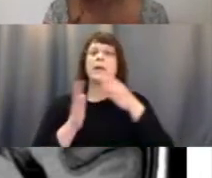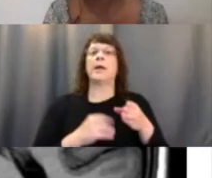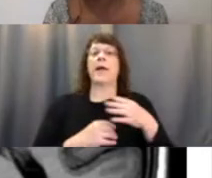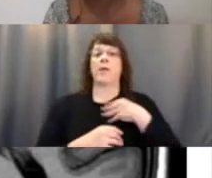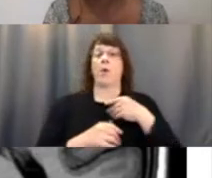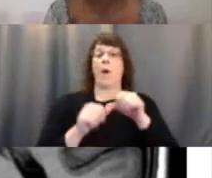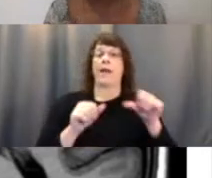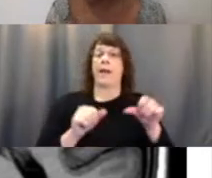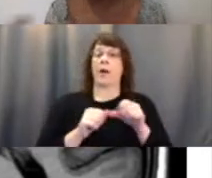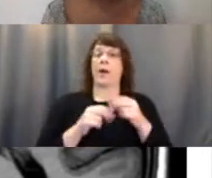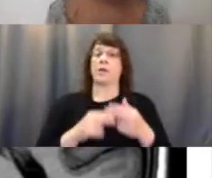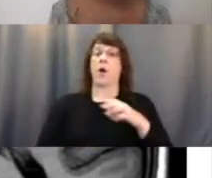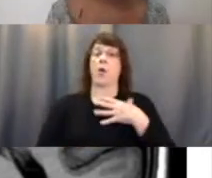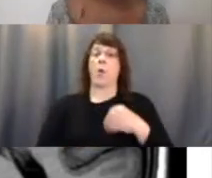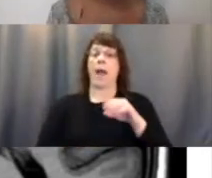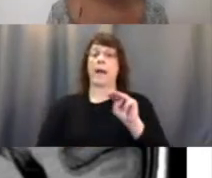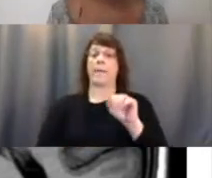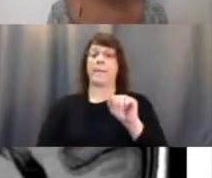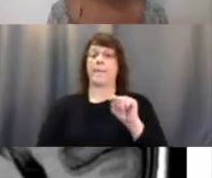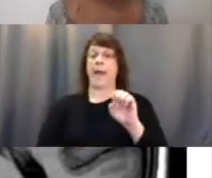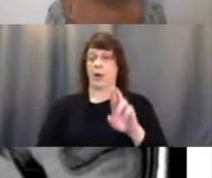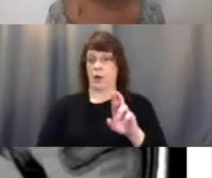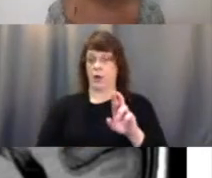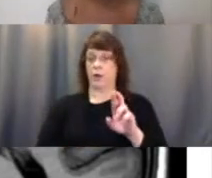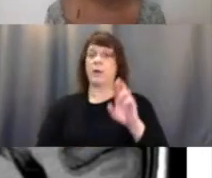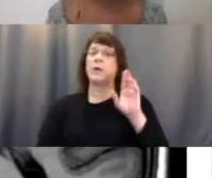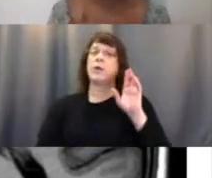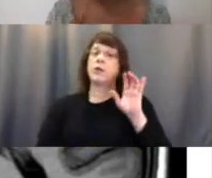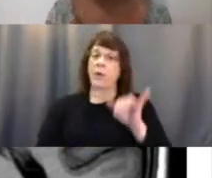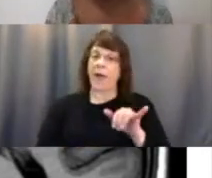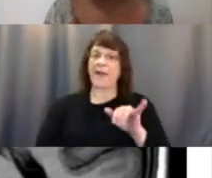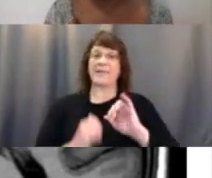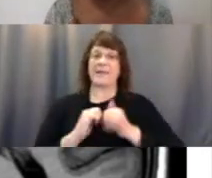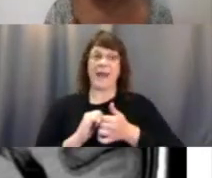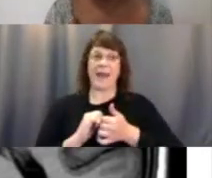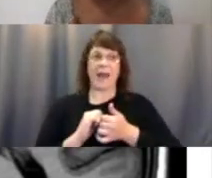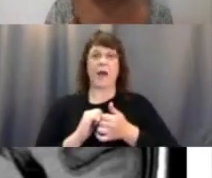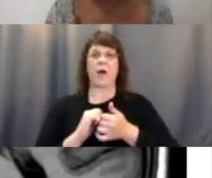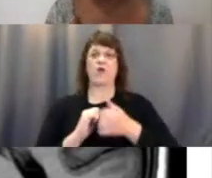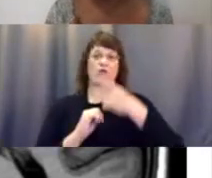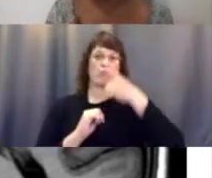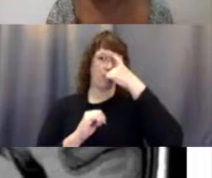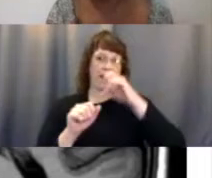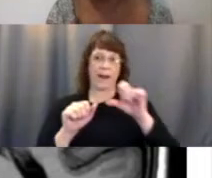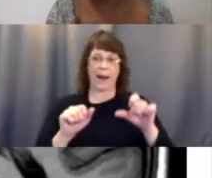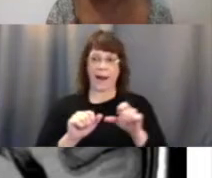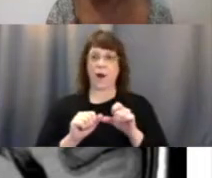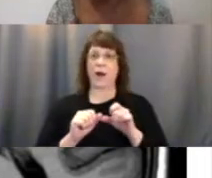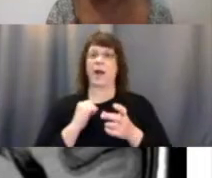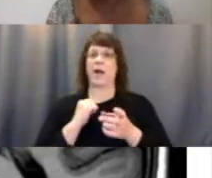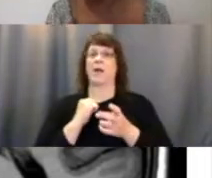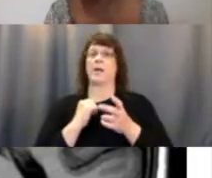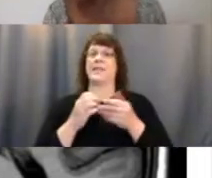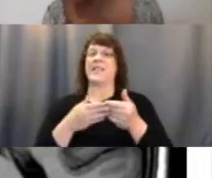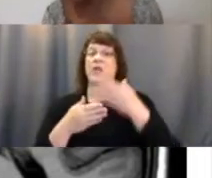is called white matter. So that's the track. So that's how a brain area that's towards the front of your head